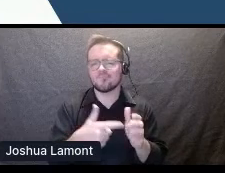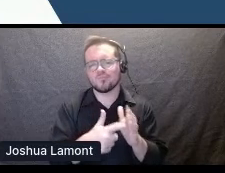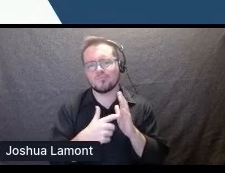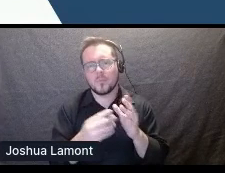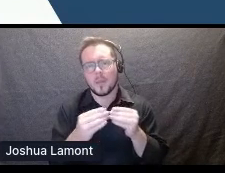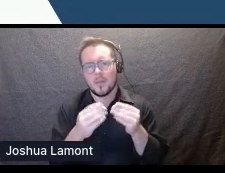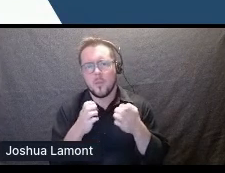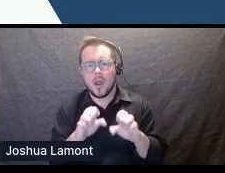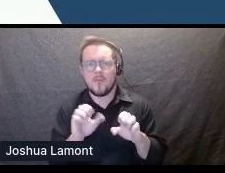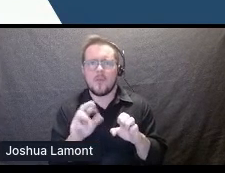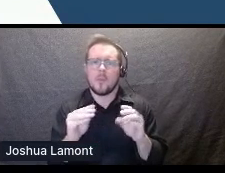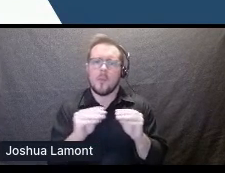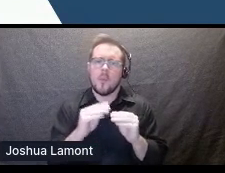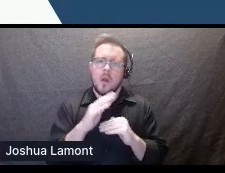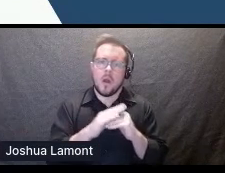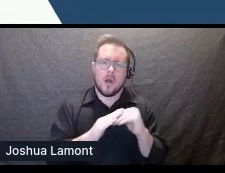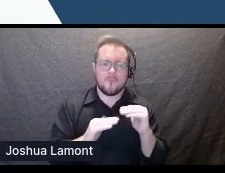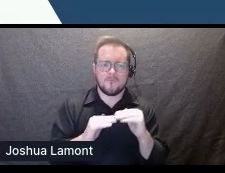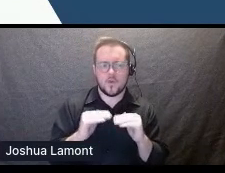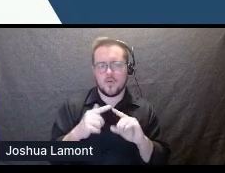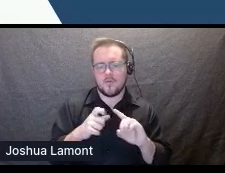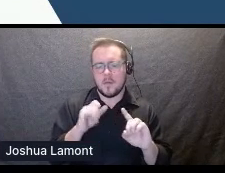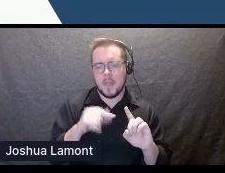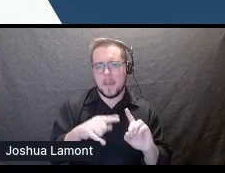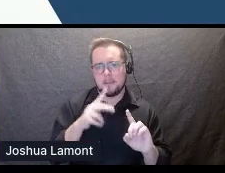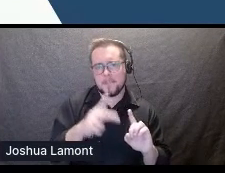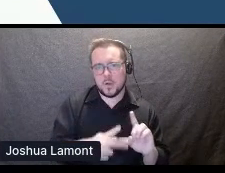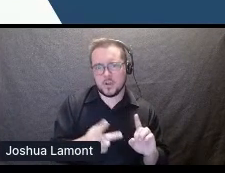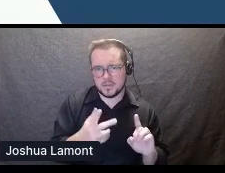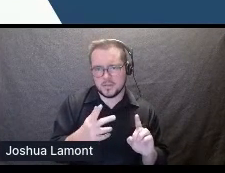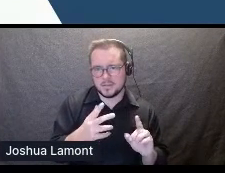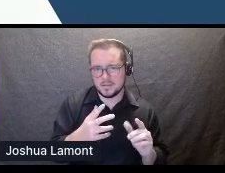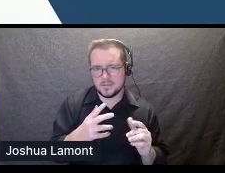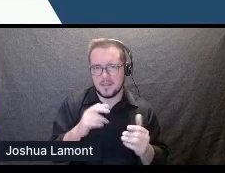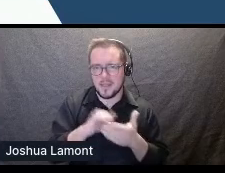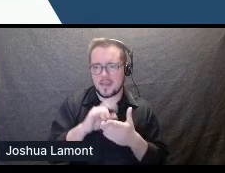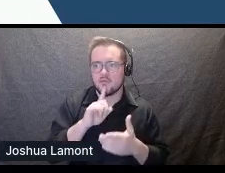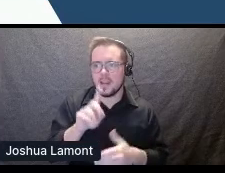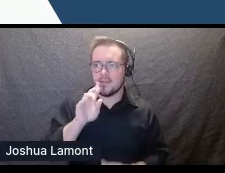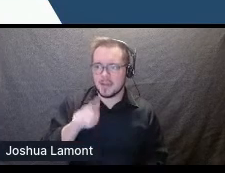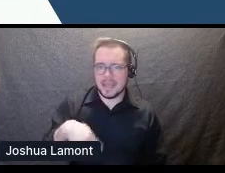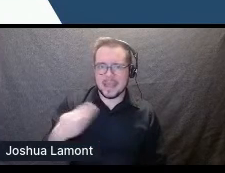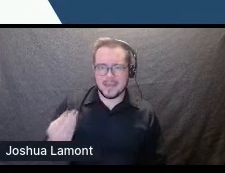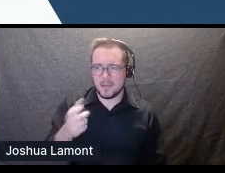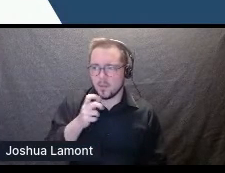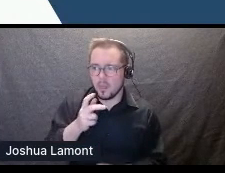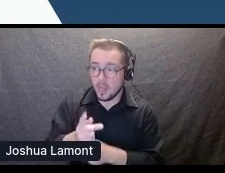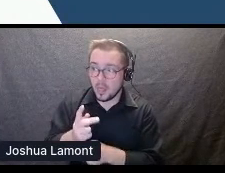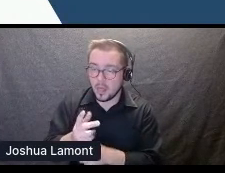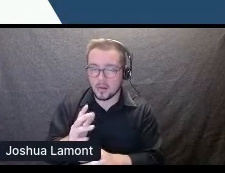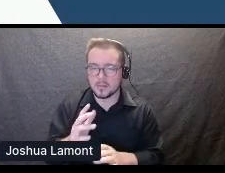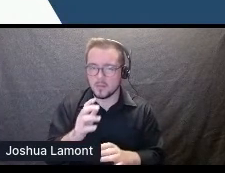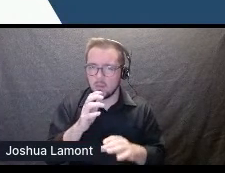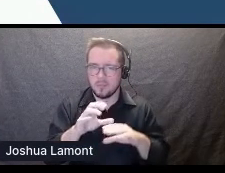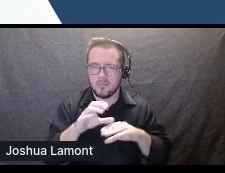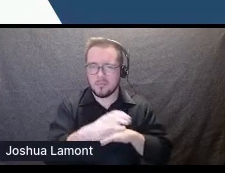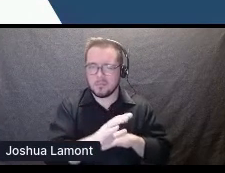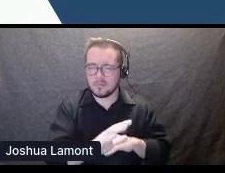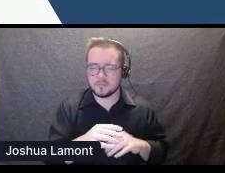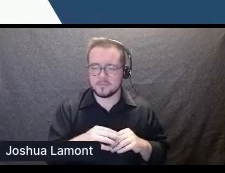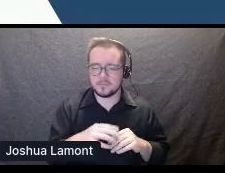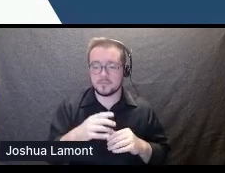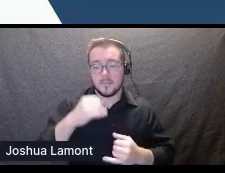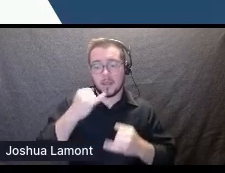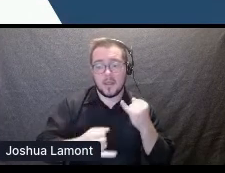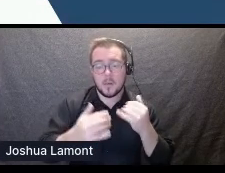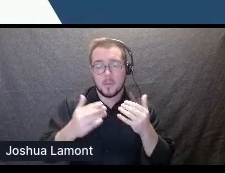or more comfort on the part of that person than they really should have to give. And then last up is move on and move